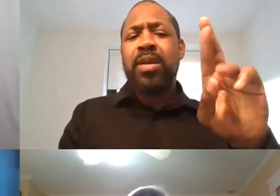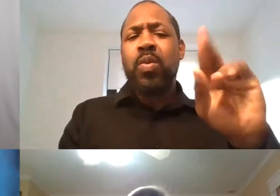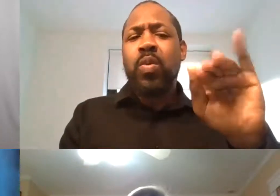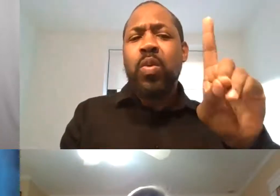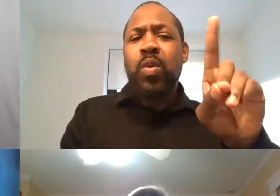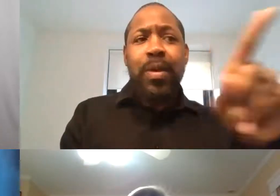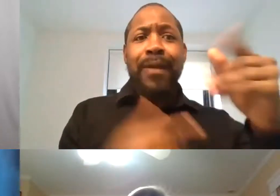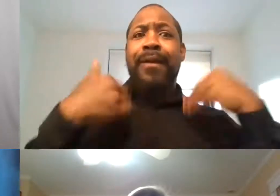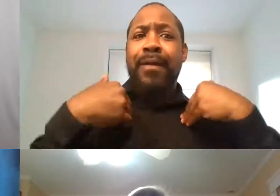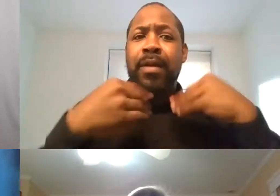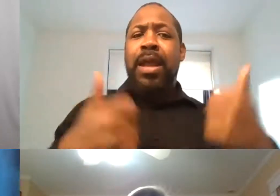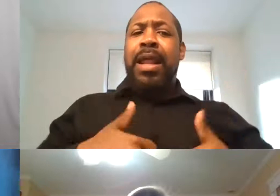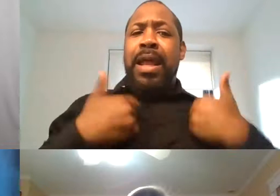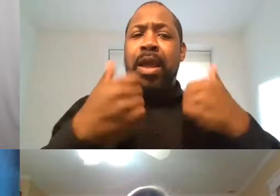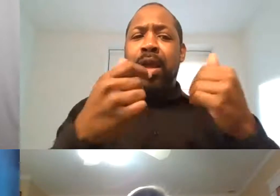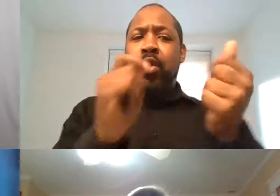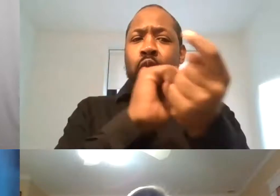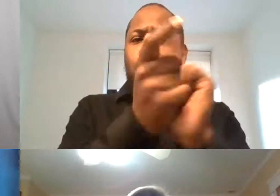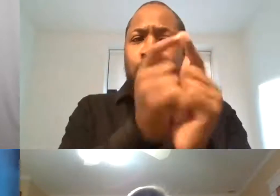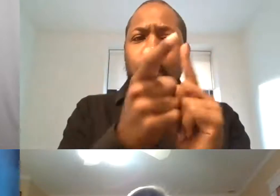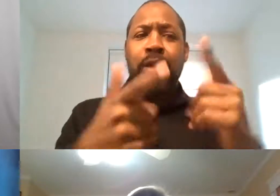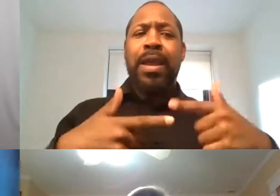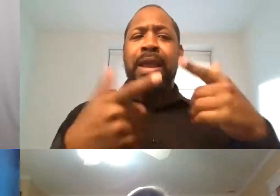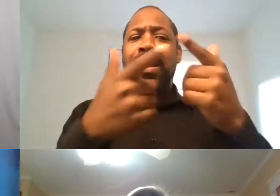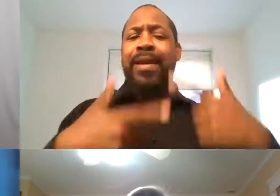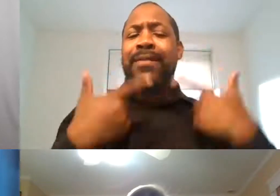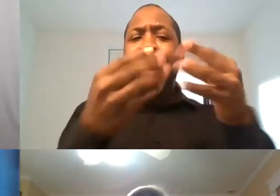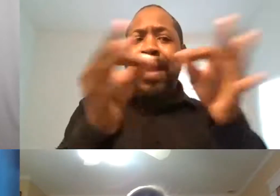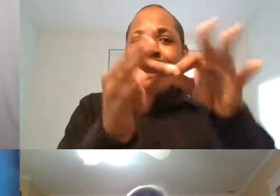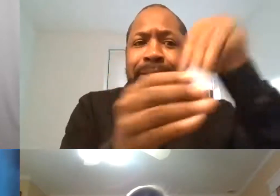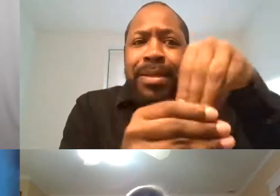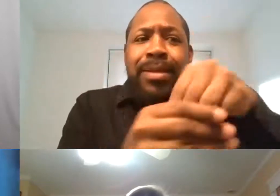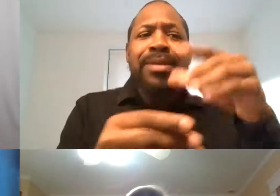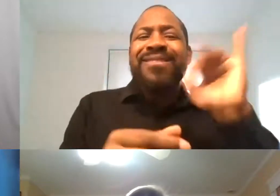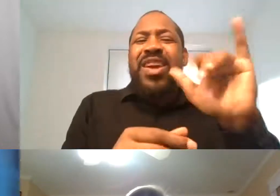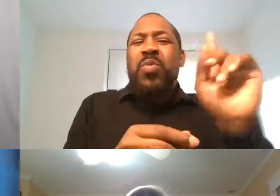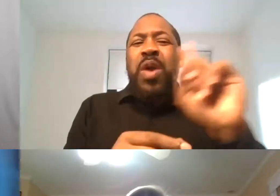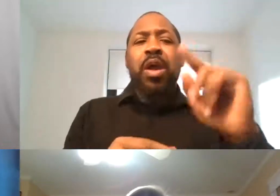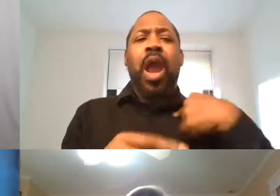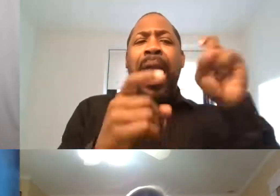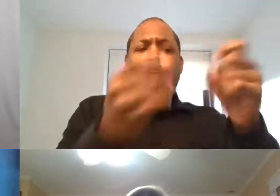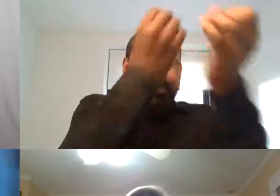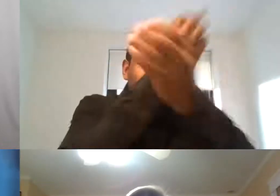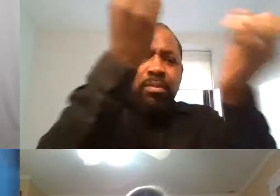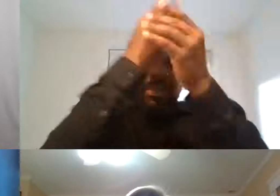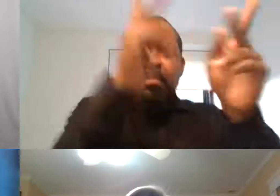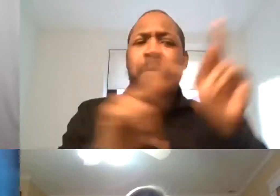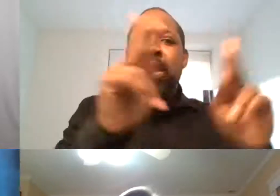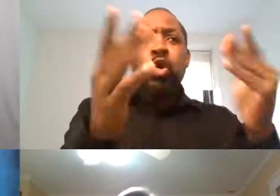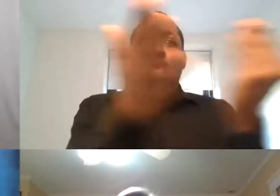be, things that maybe an Android would translate voice to